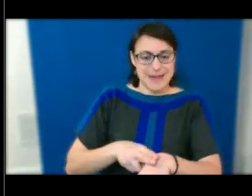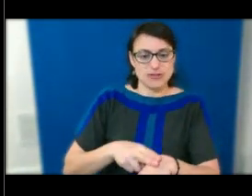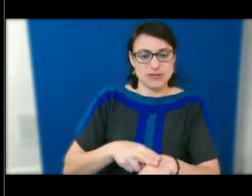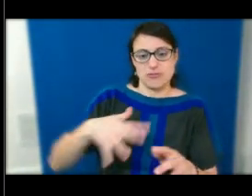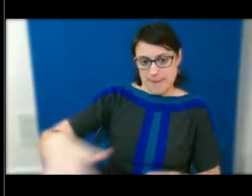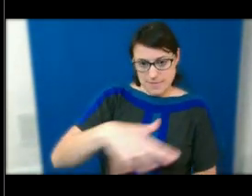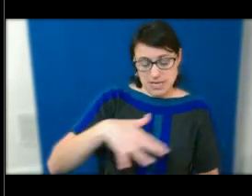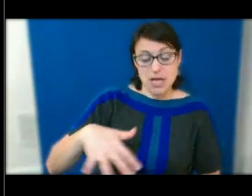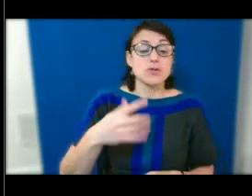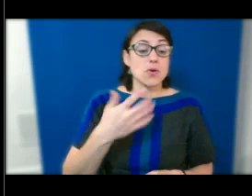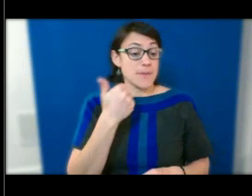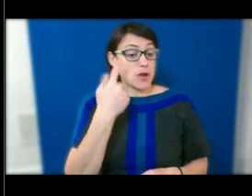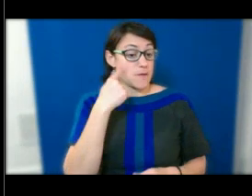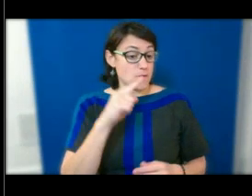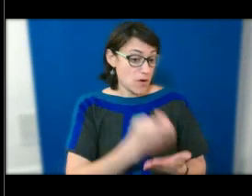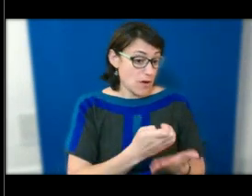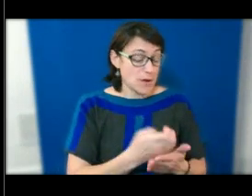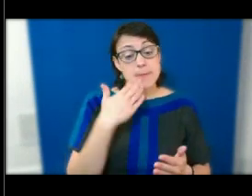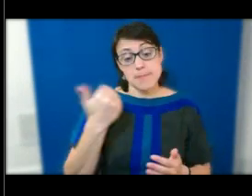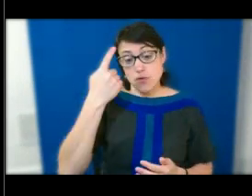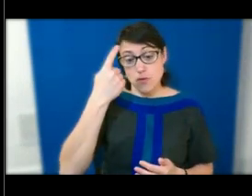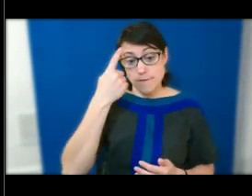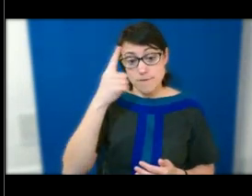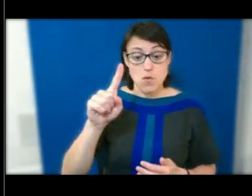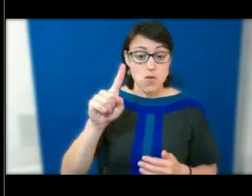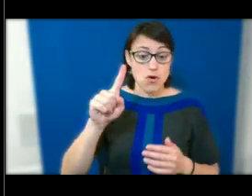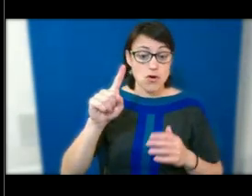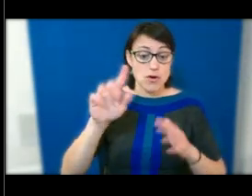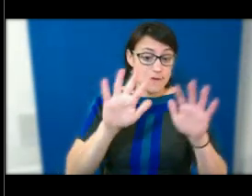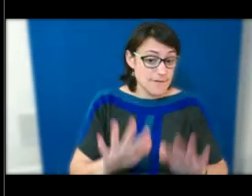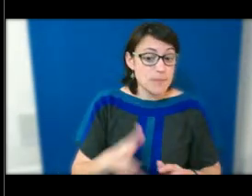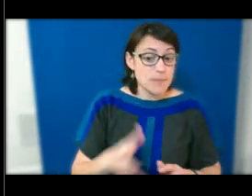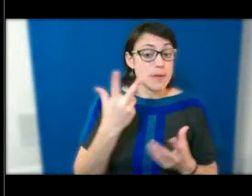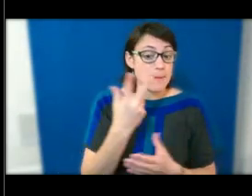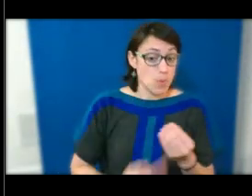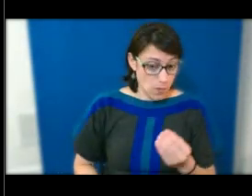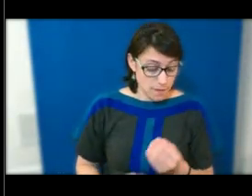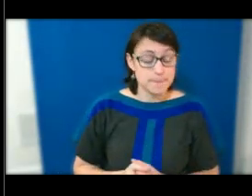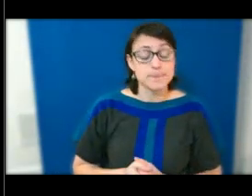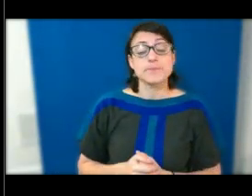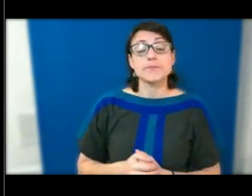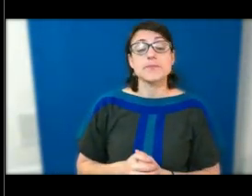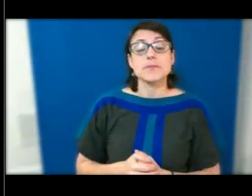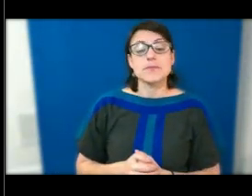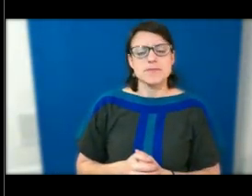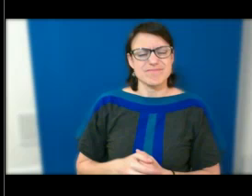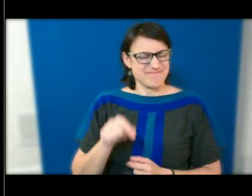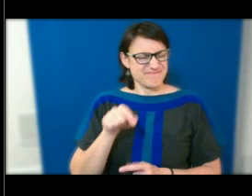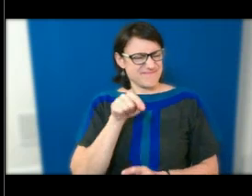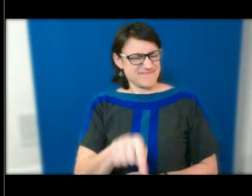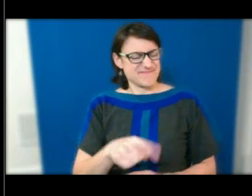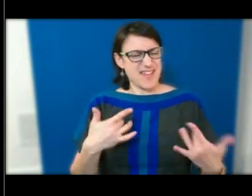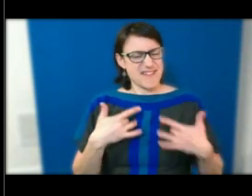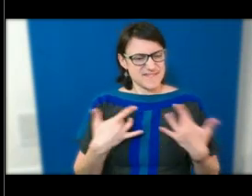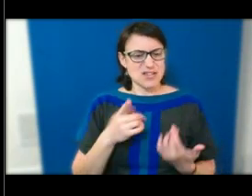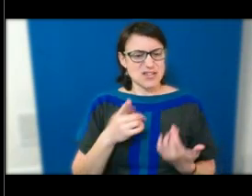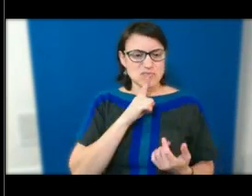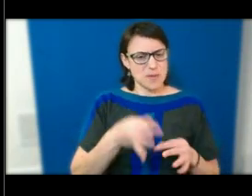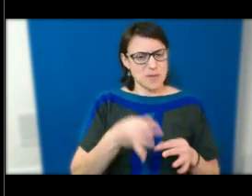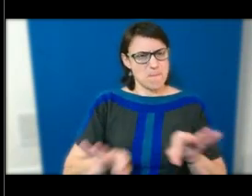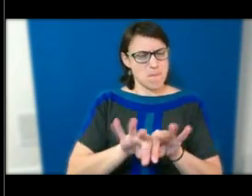reason these programs are so, I think, stand out in my mind is just because they, again, are responsive